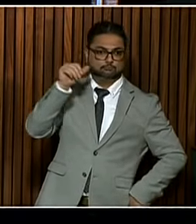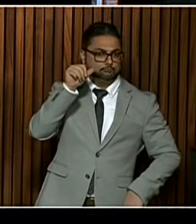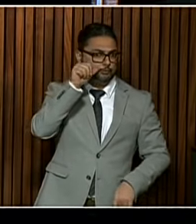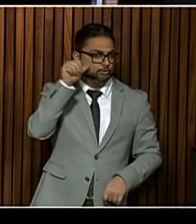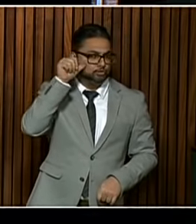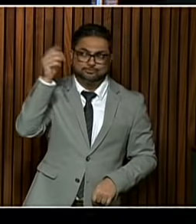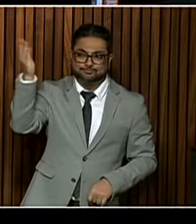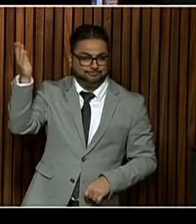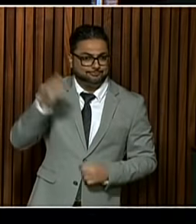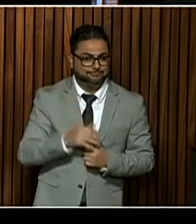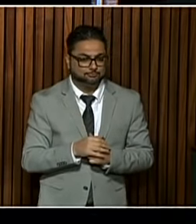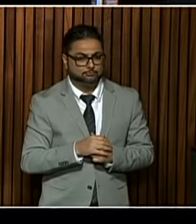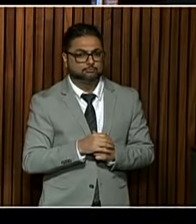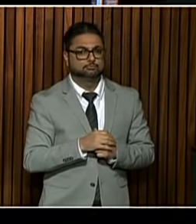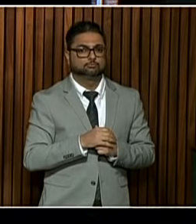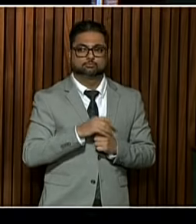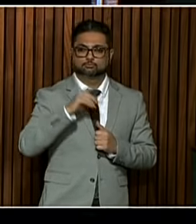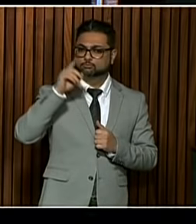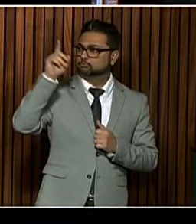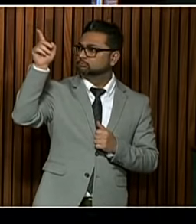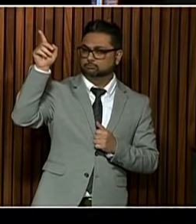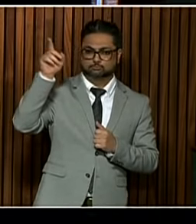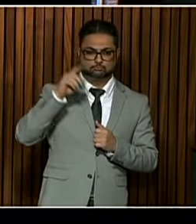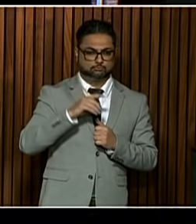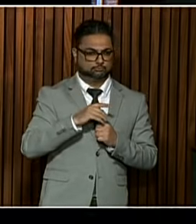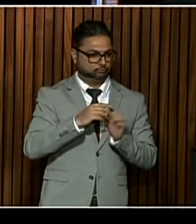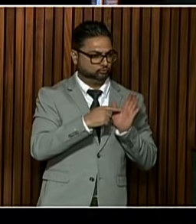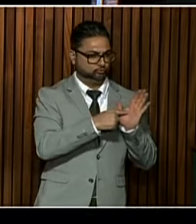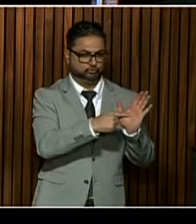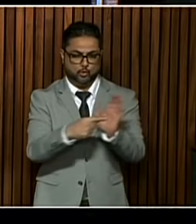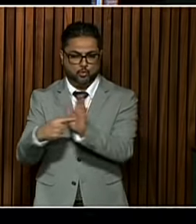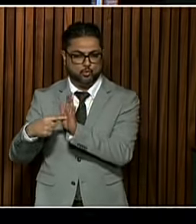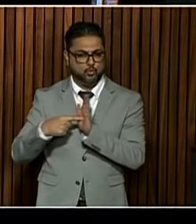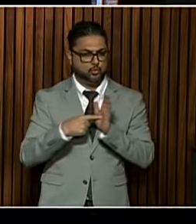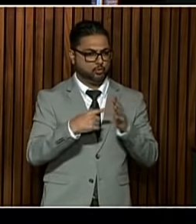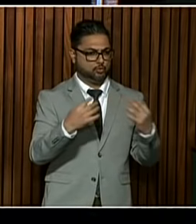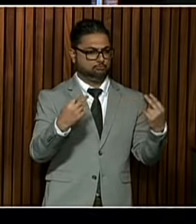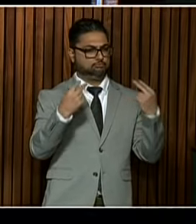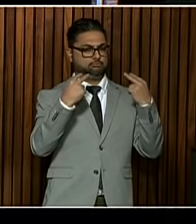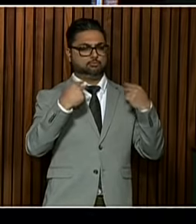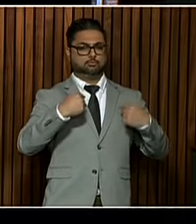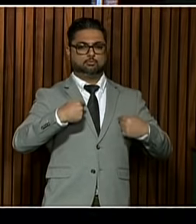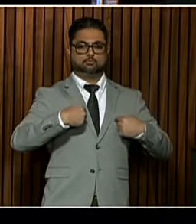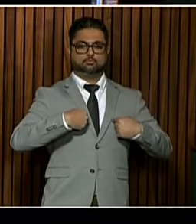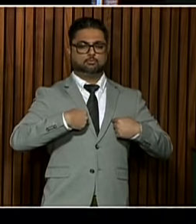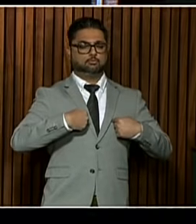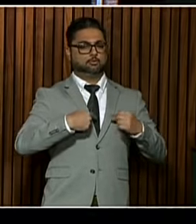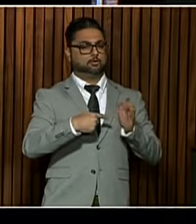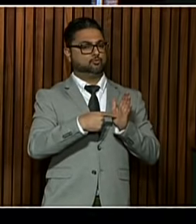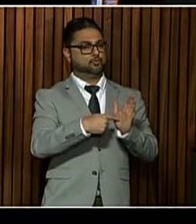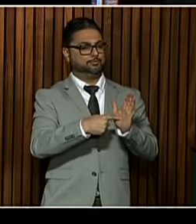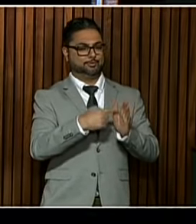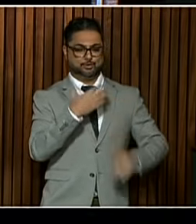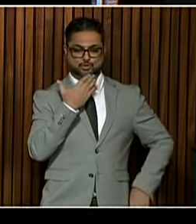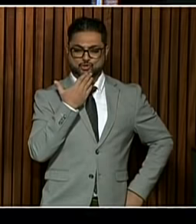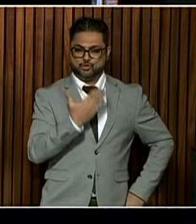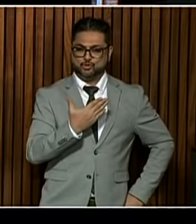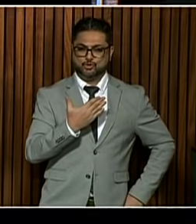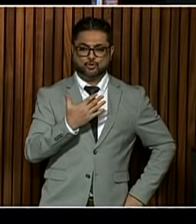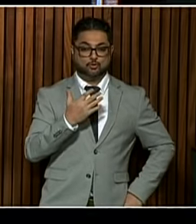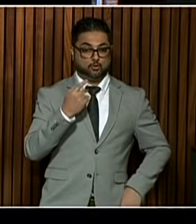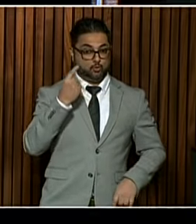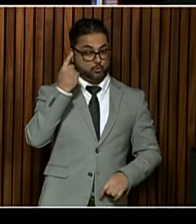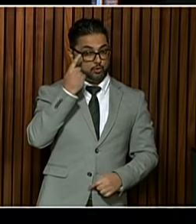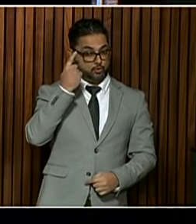showing what kind of modeling they currently have and what that means. Have you done your own modeling for different